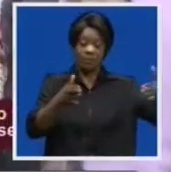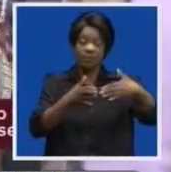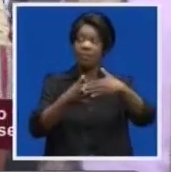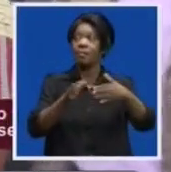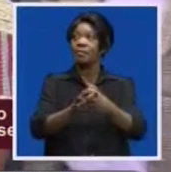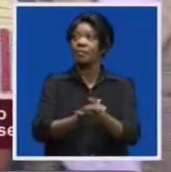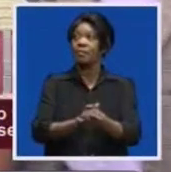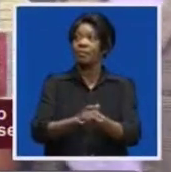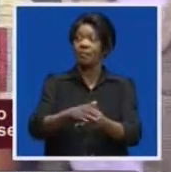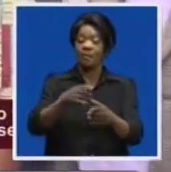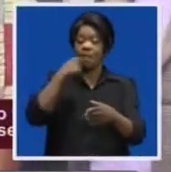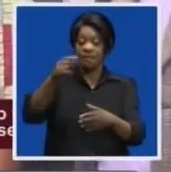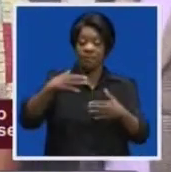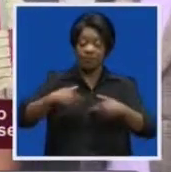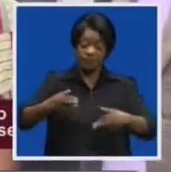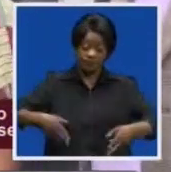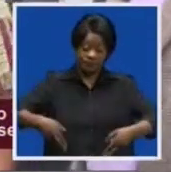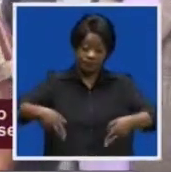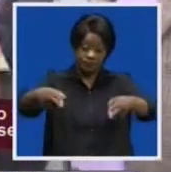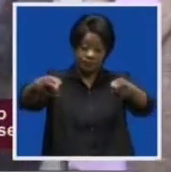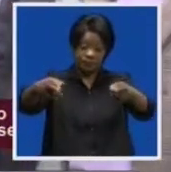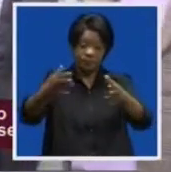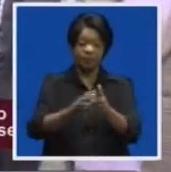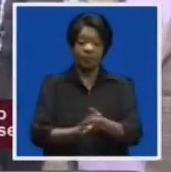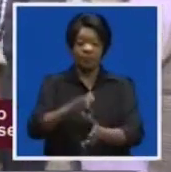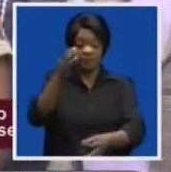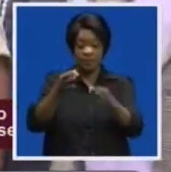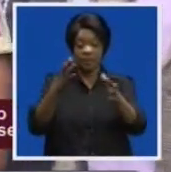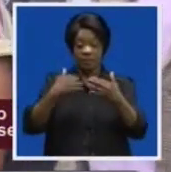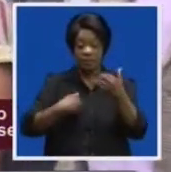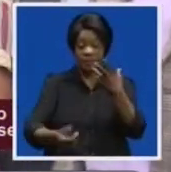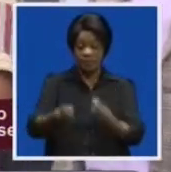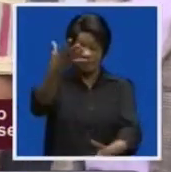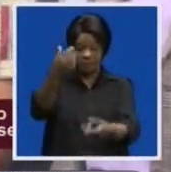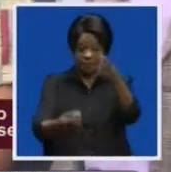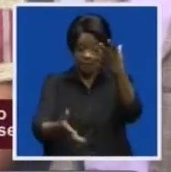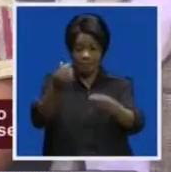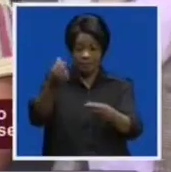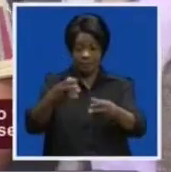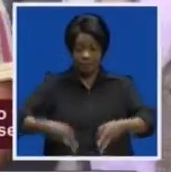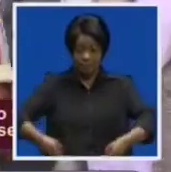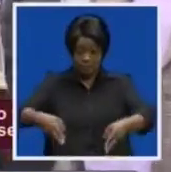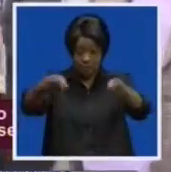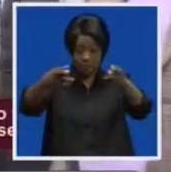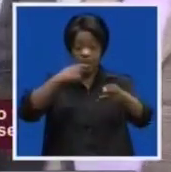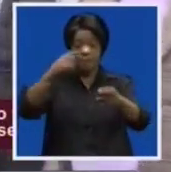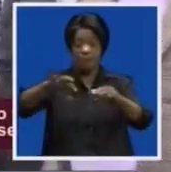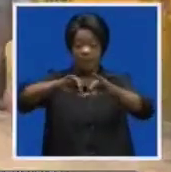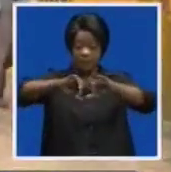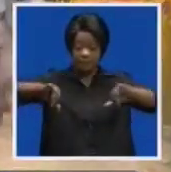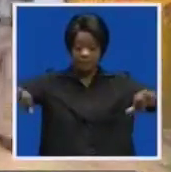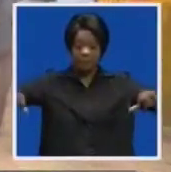hapana pafire papito msebo in case kwa bomuliro refiri fyonse fyachitika. Musebo ufire wachitashani, ufire